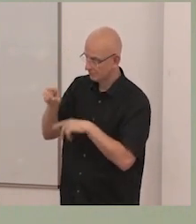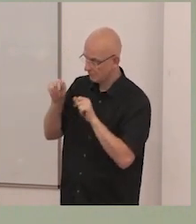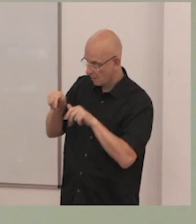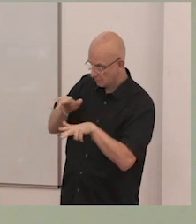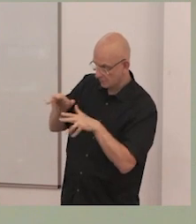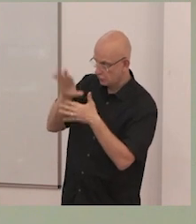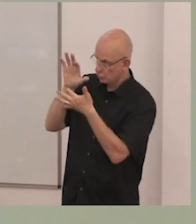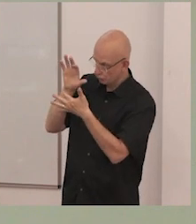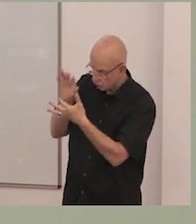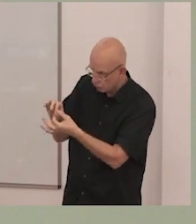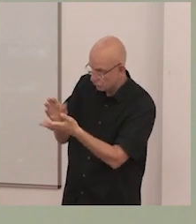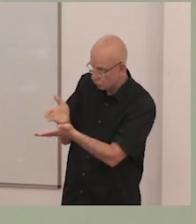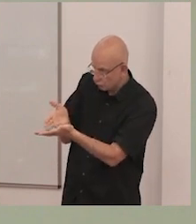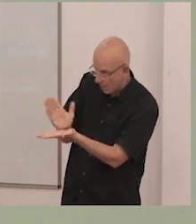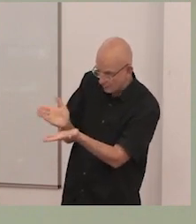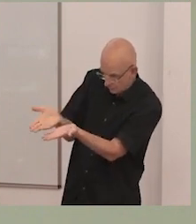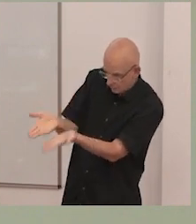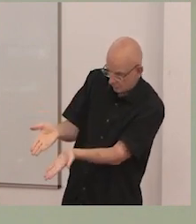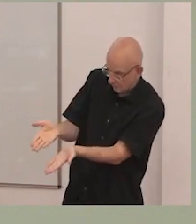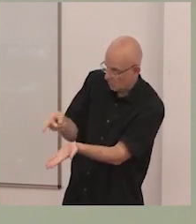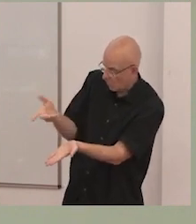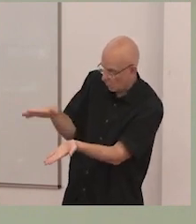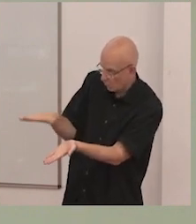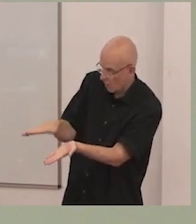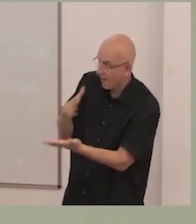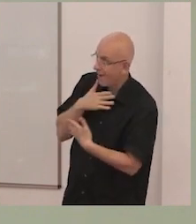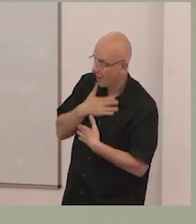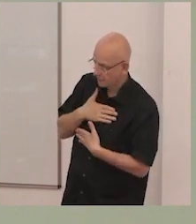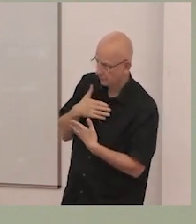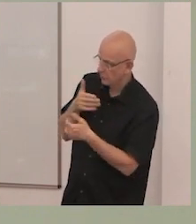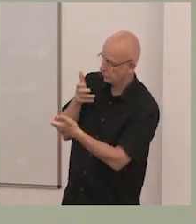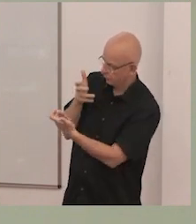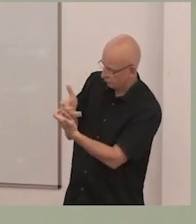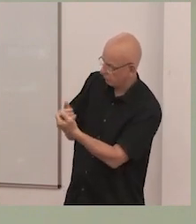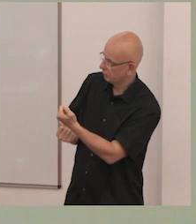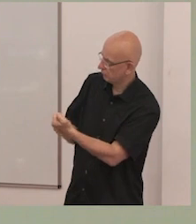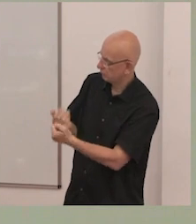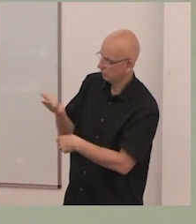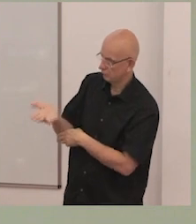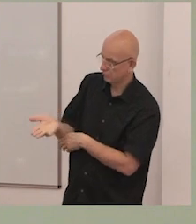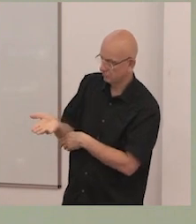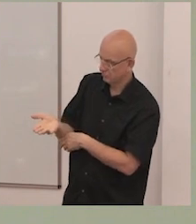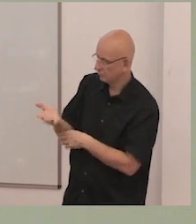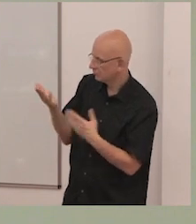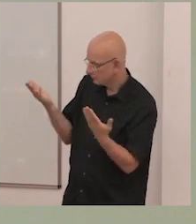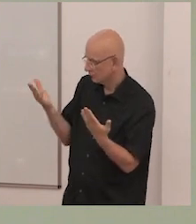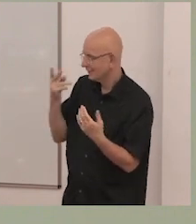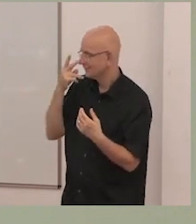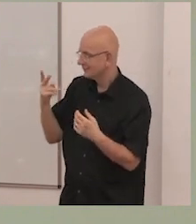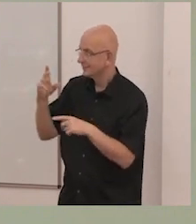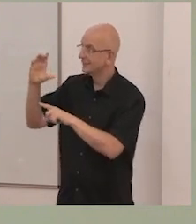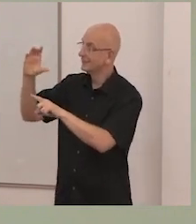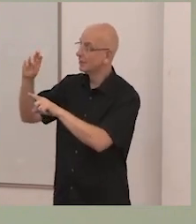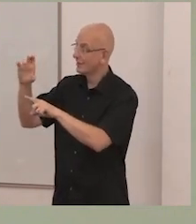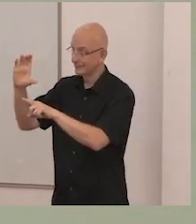you see, the CRC committee is allowing this kind